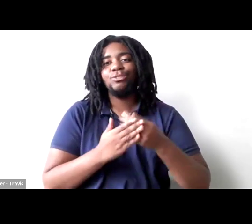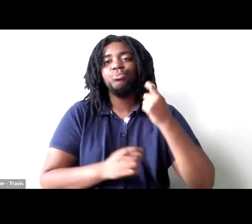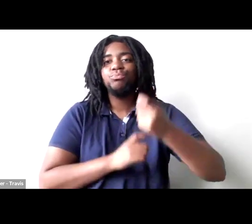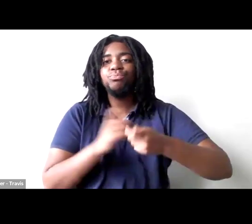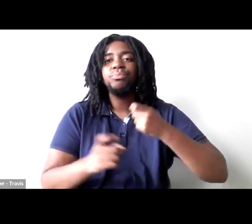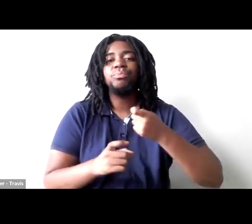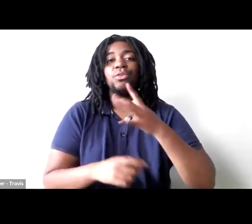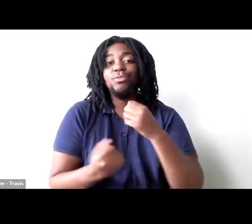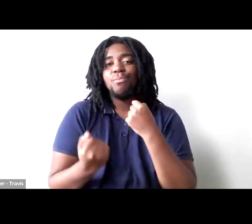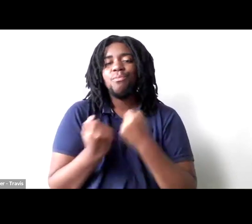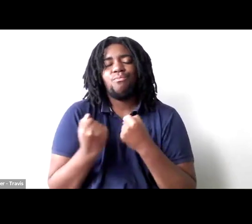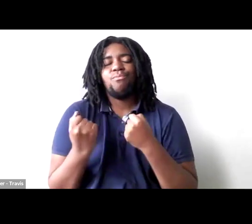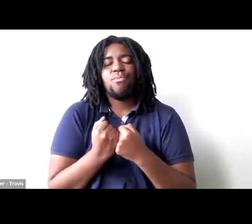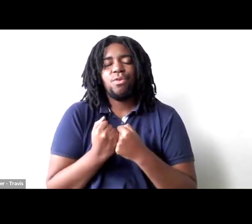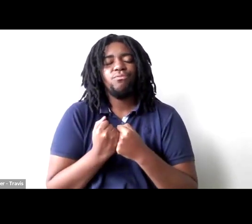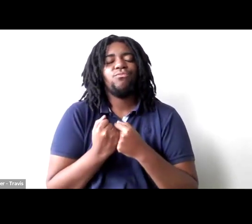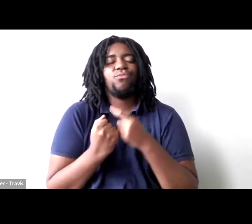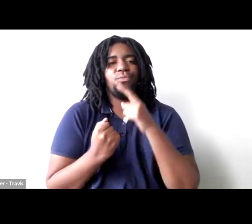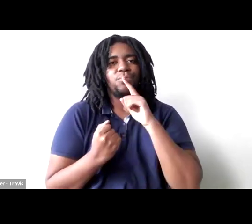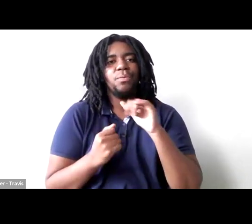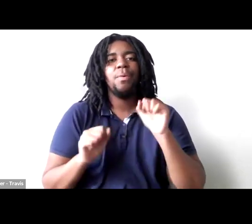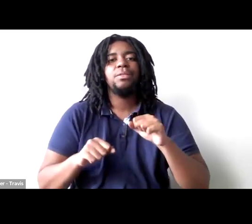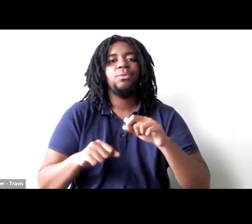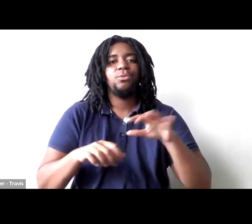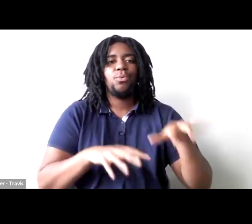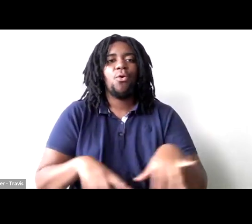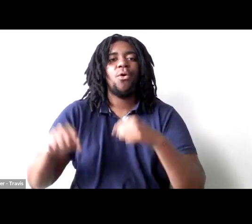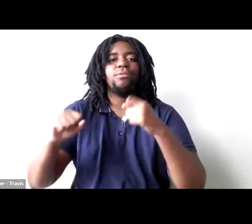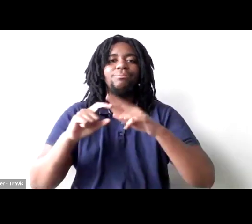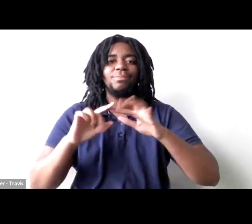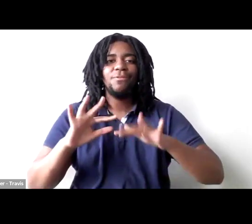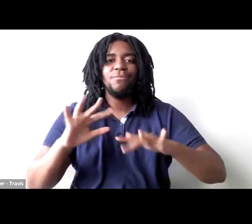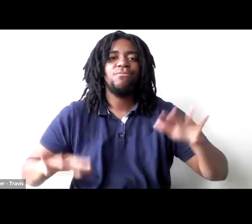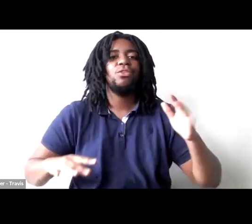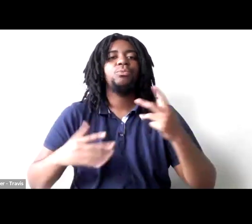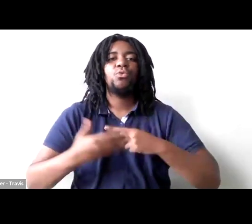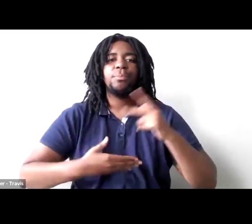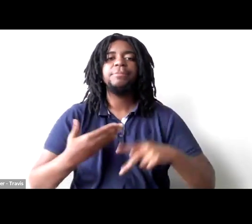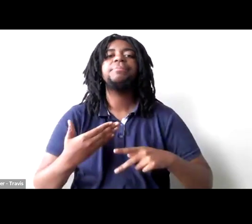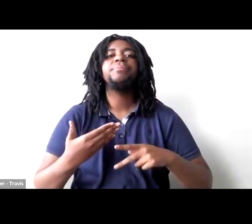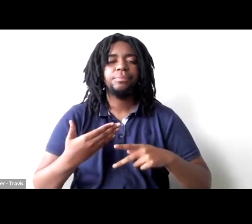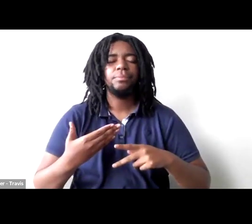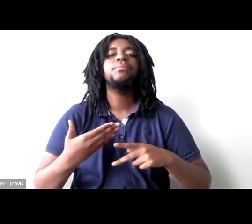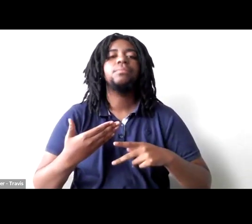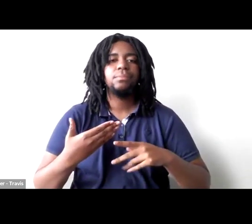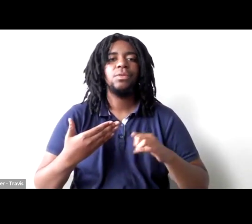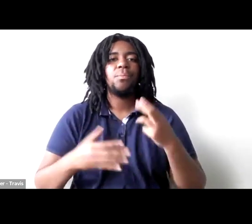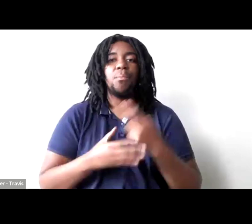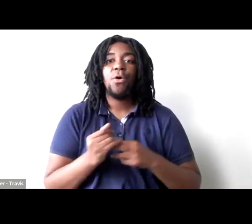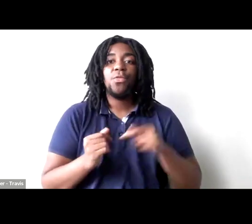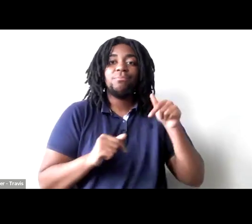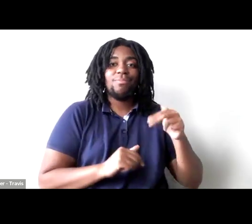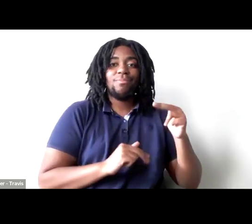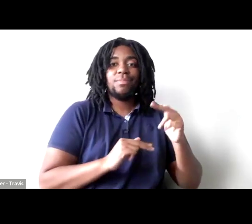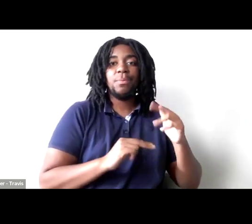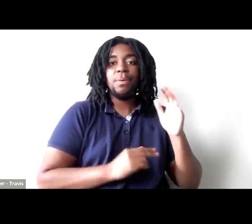to host the incredibly diverse and impactful programming that our communities create in our historic building and online. If you